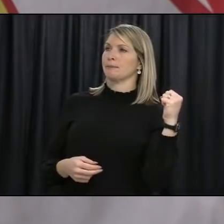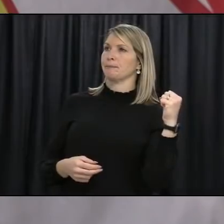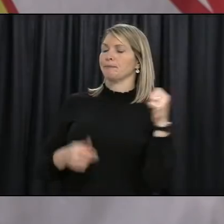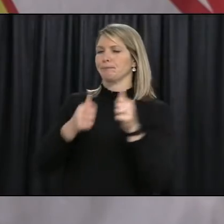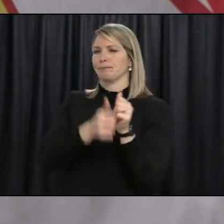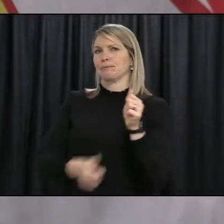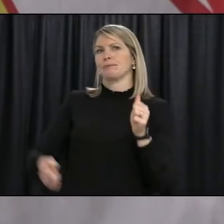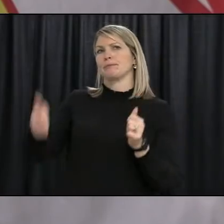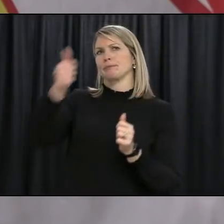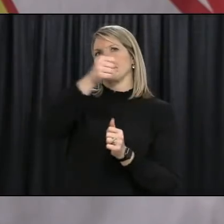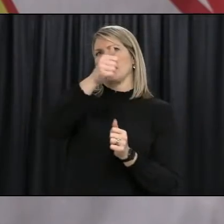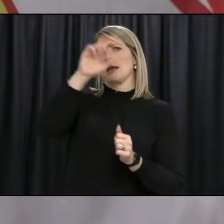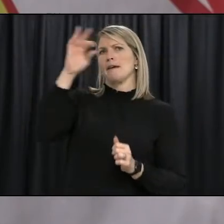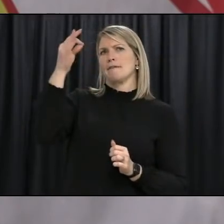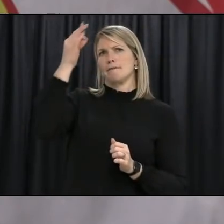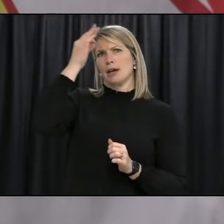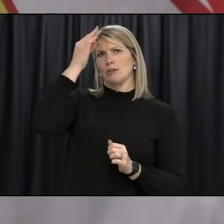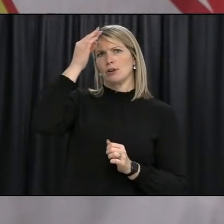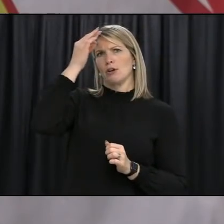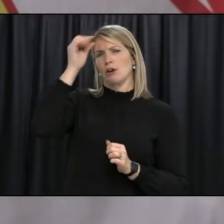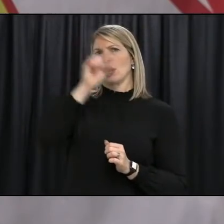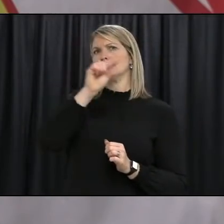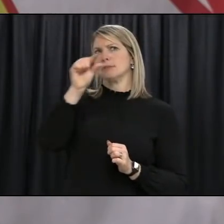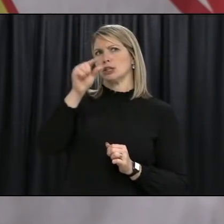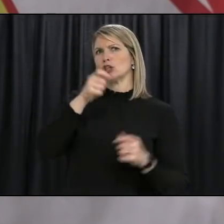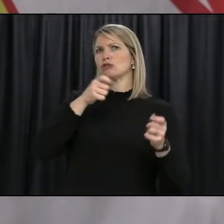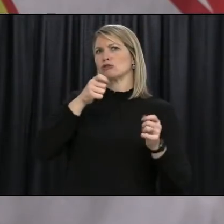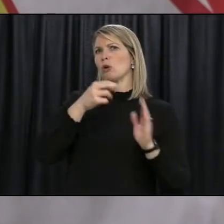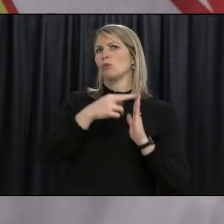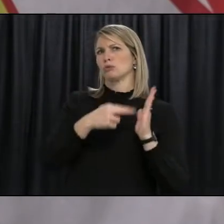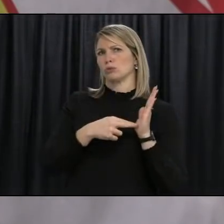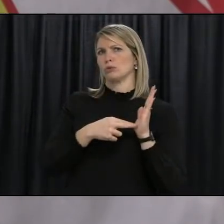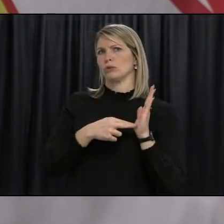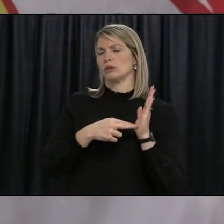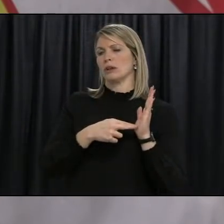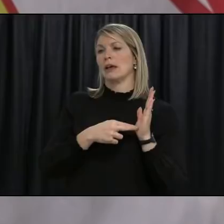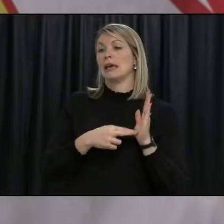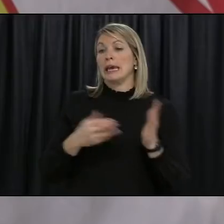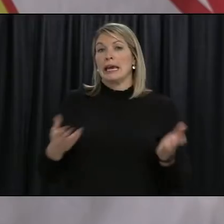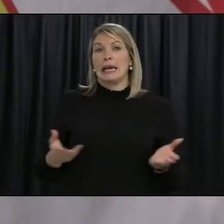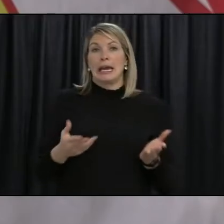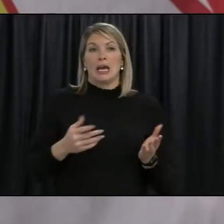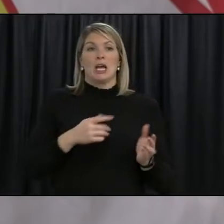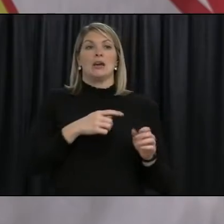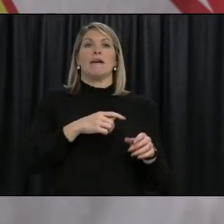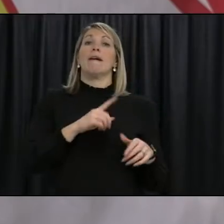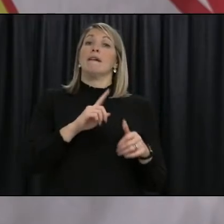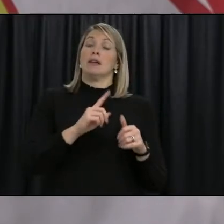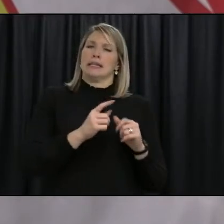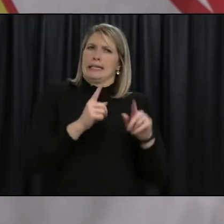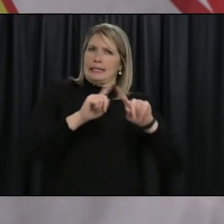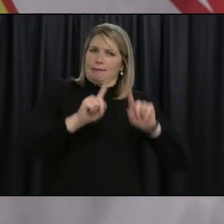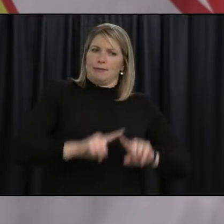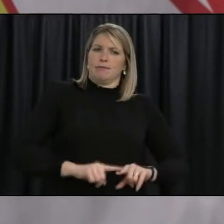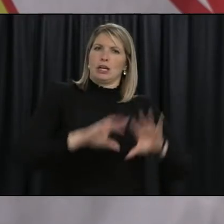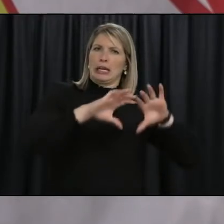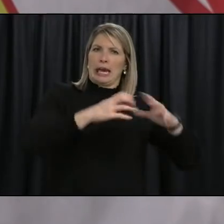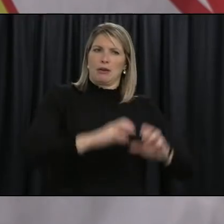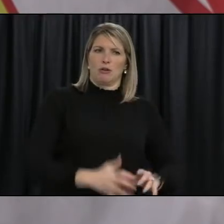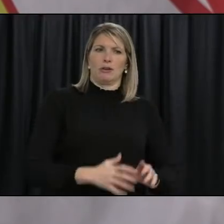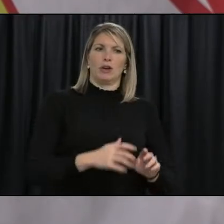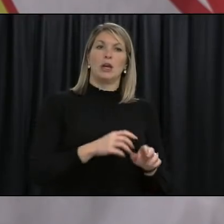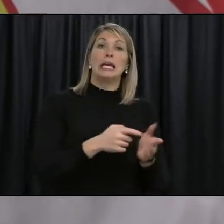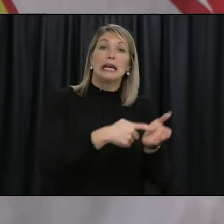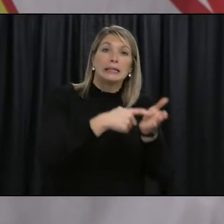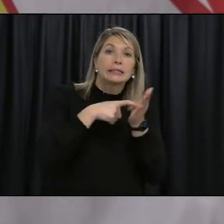national level because people are coming in. So people who are deemed essential workers are one group, and people who